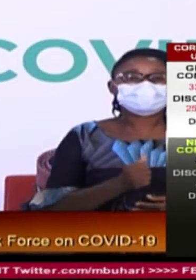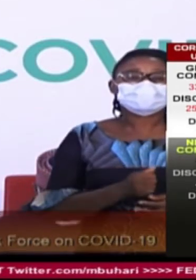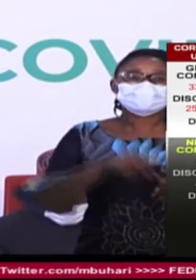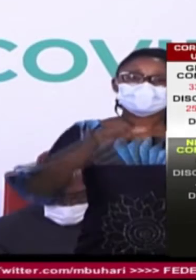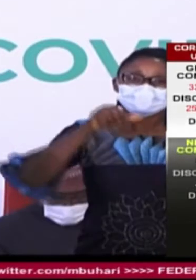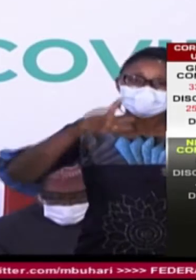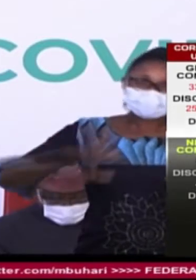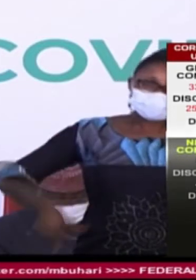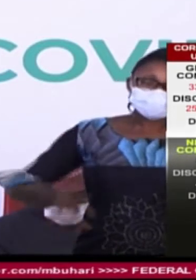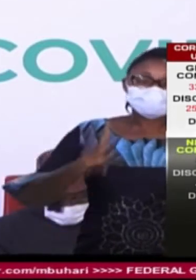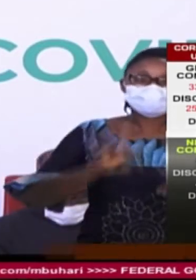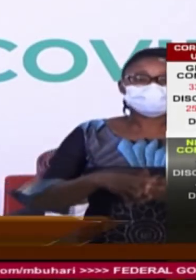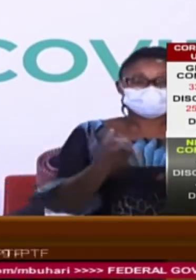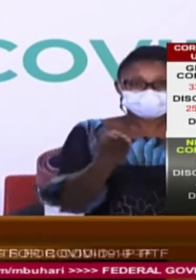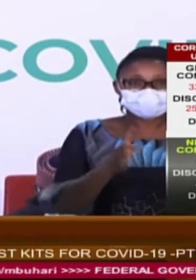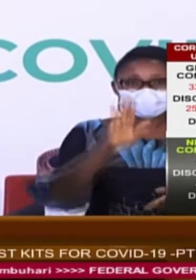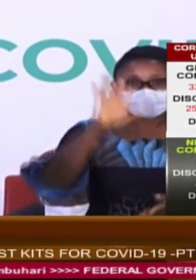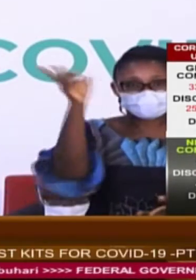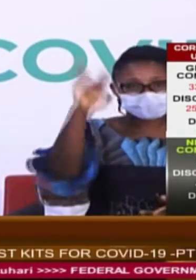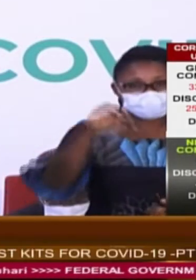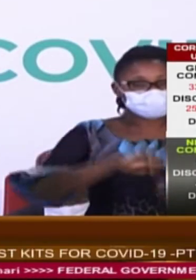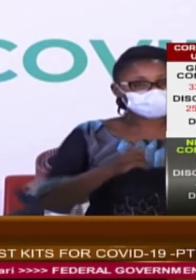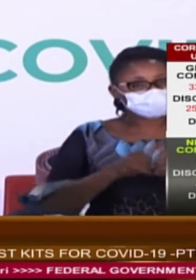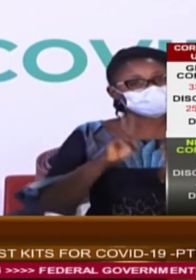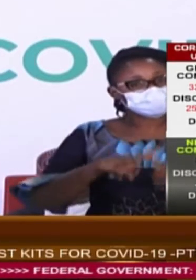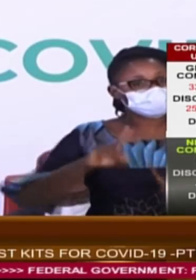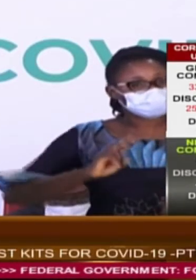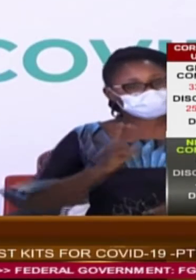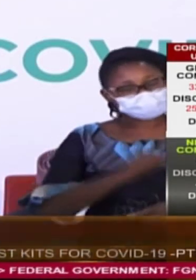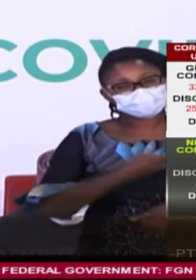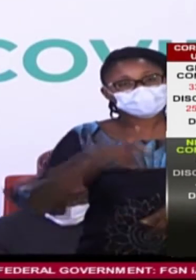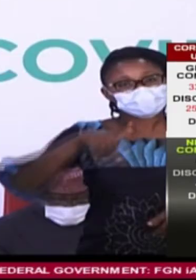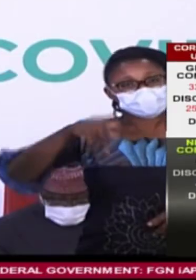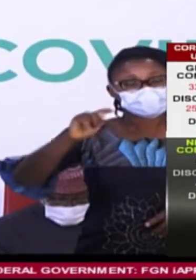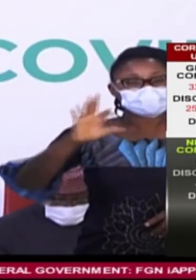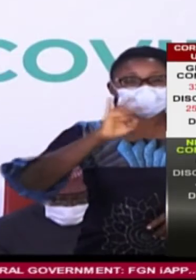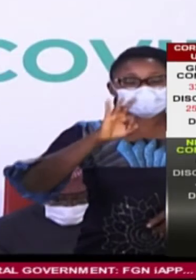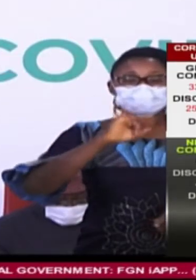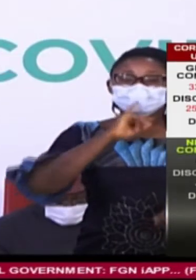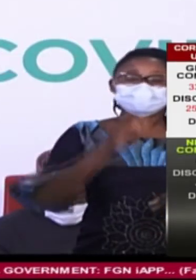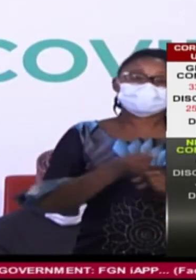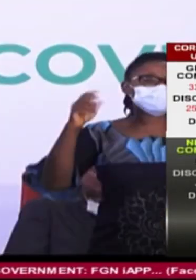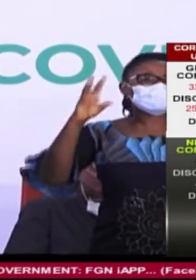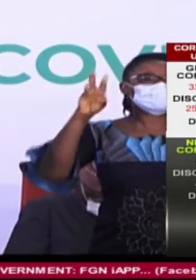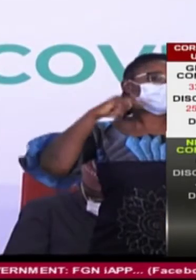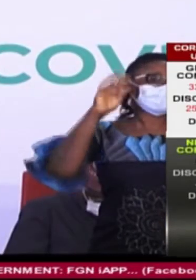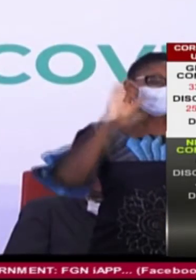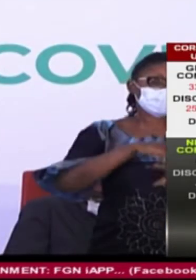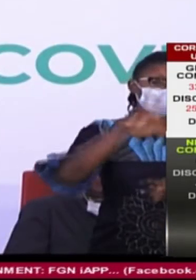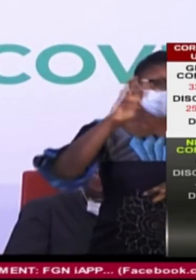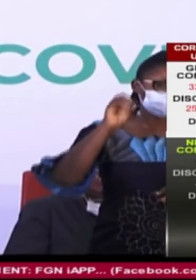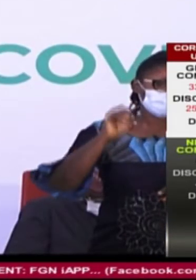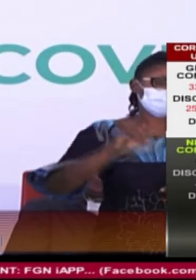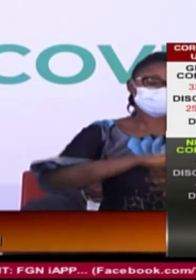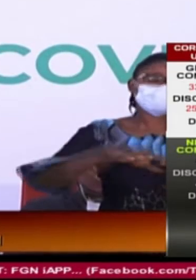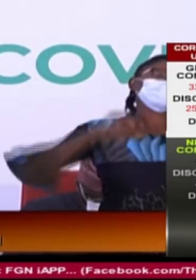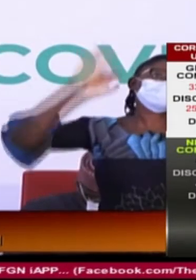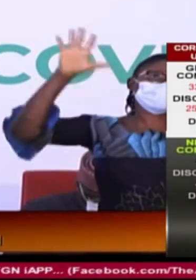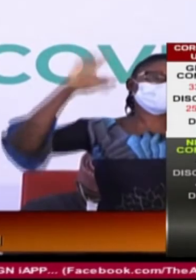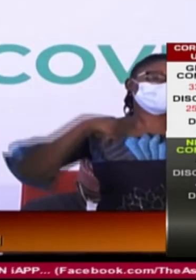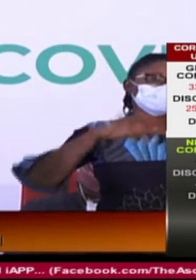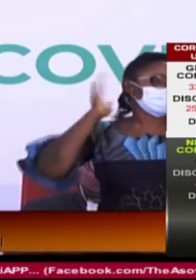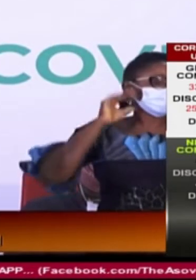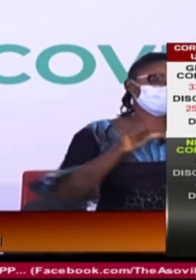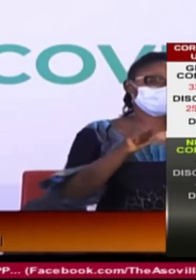issues directly to us. The PTF is committed to improving the entry process. We'll keep working very hard